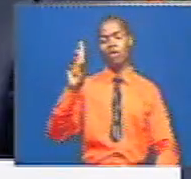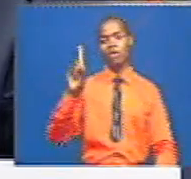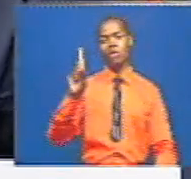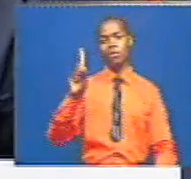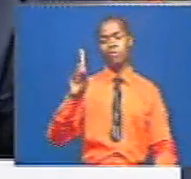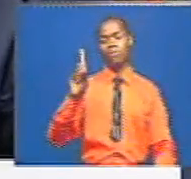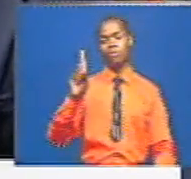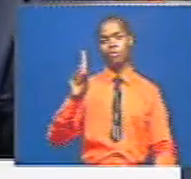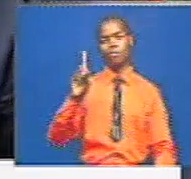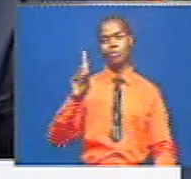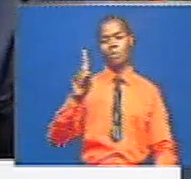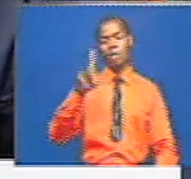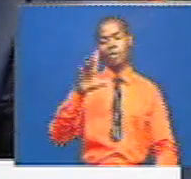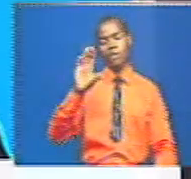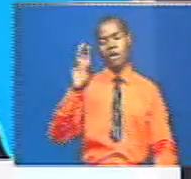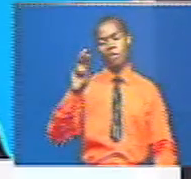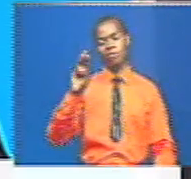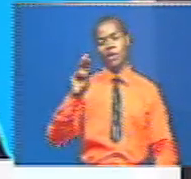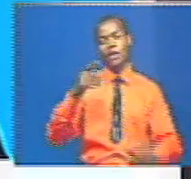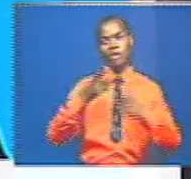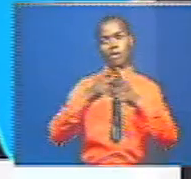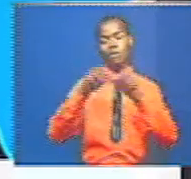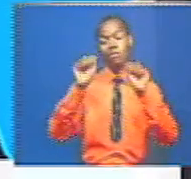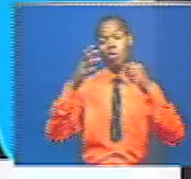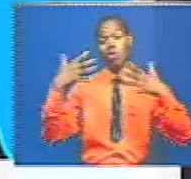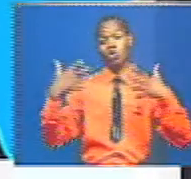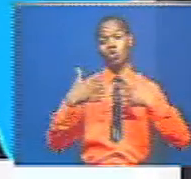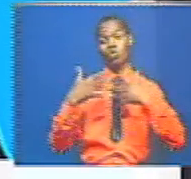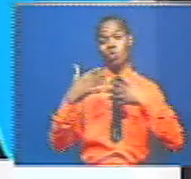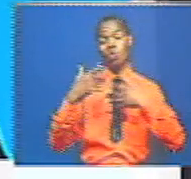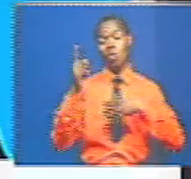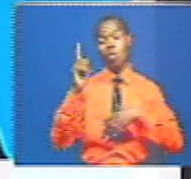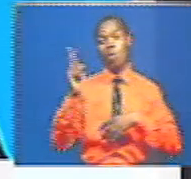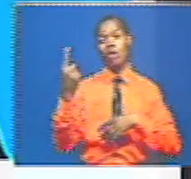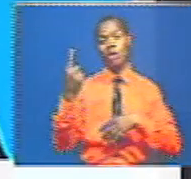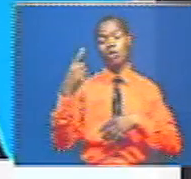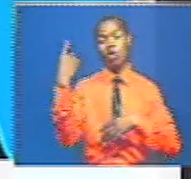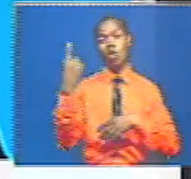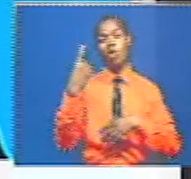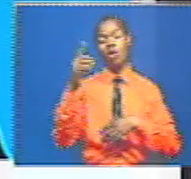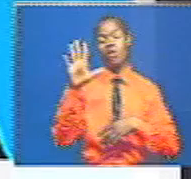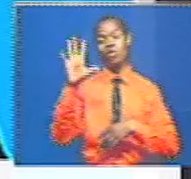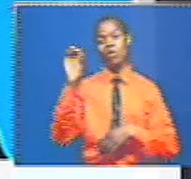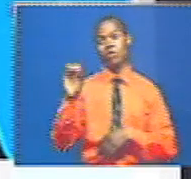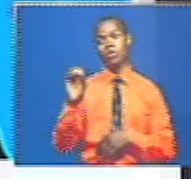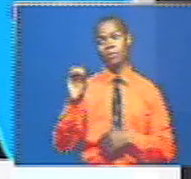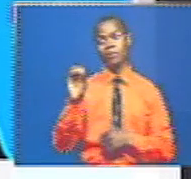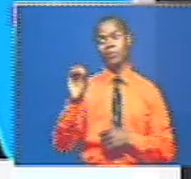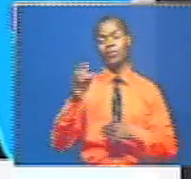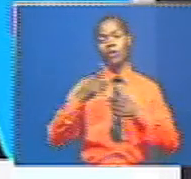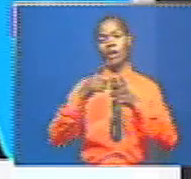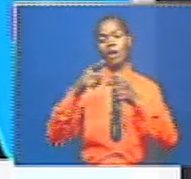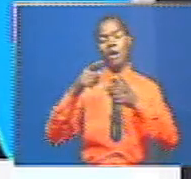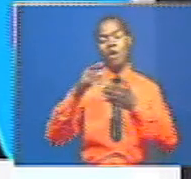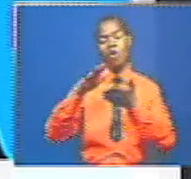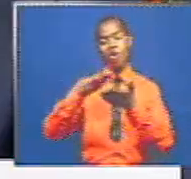cubic liter, you'll be shocked. Because for 1,000 liters, we charge them only 50 cents. They are charging over 5 shillings,